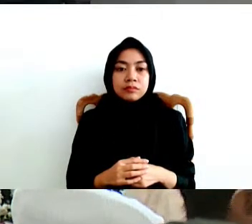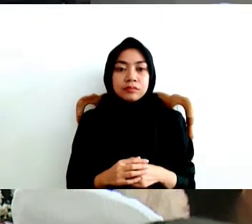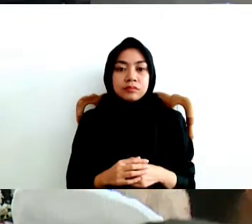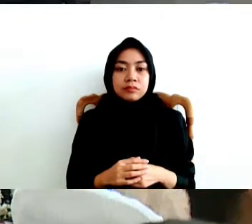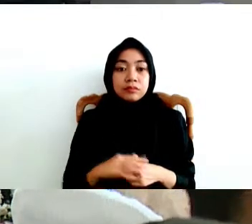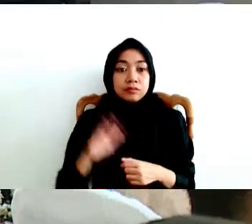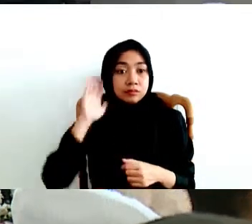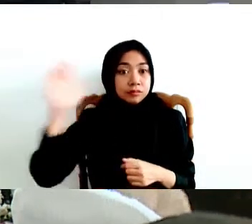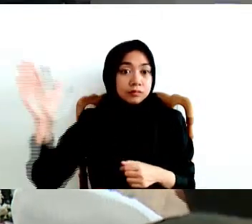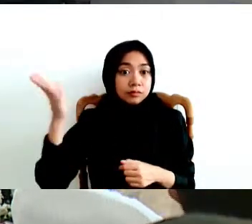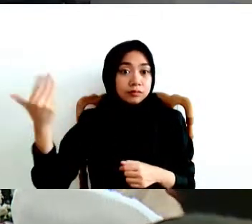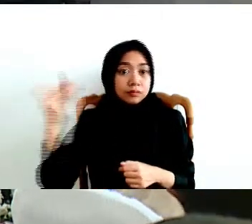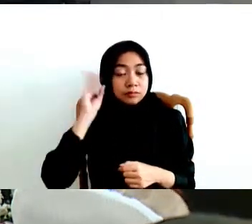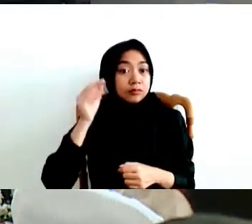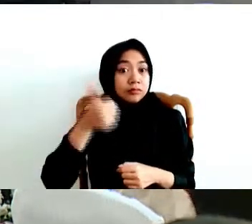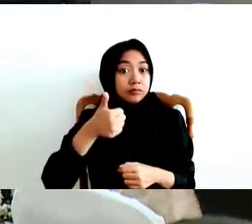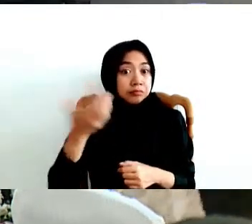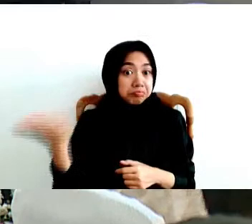Hello?